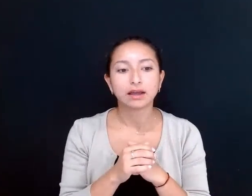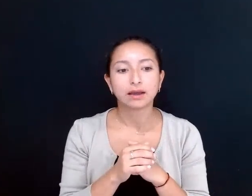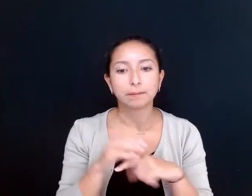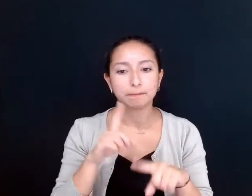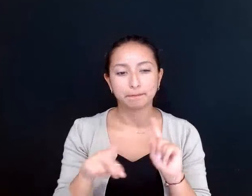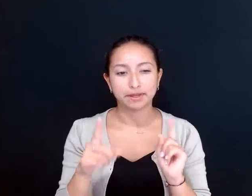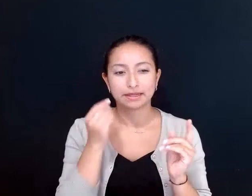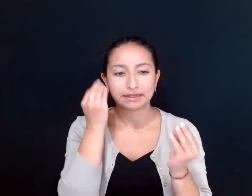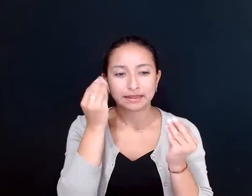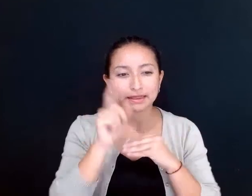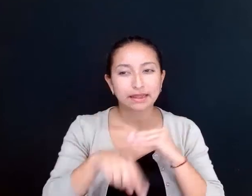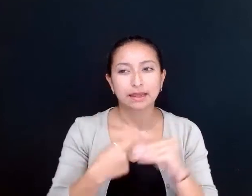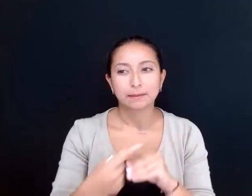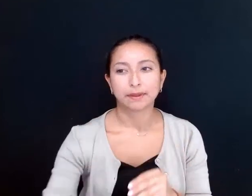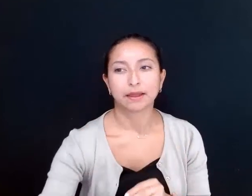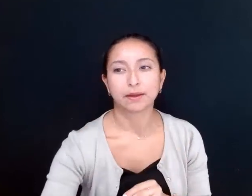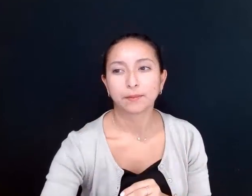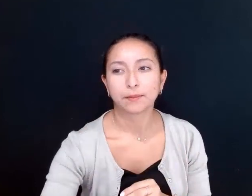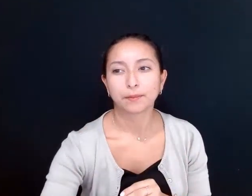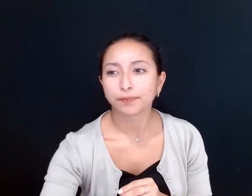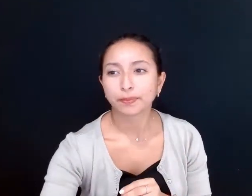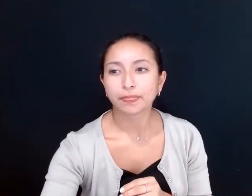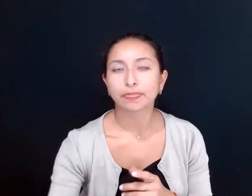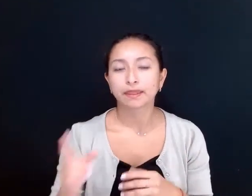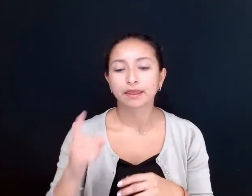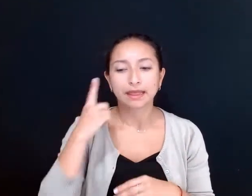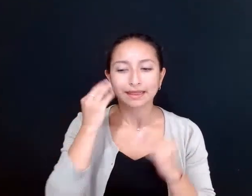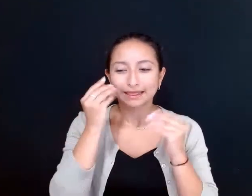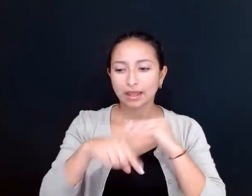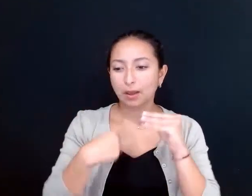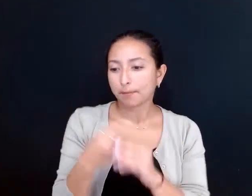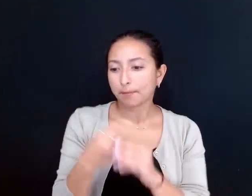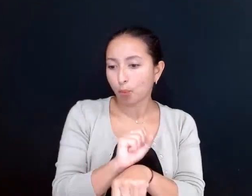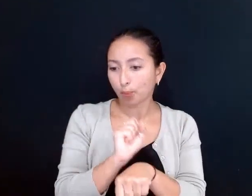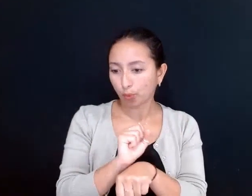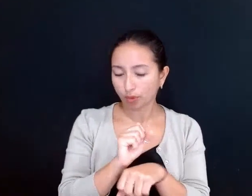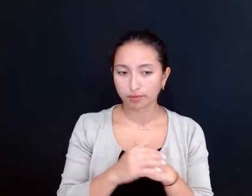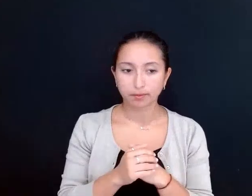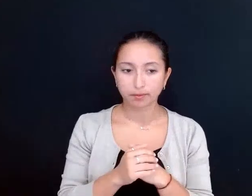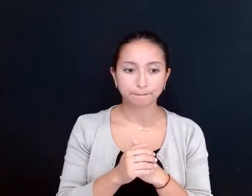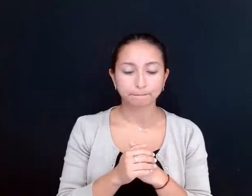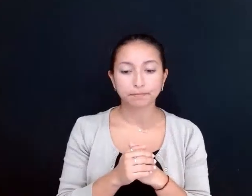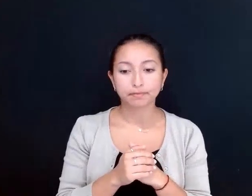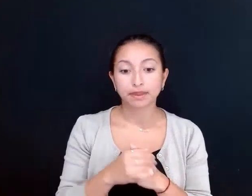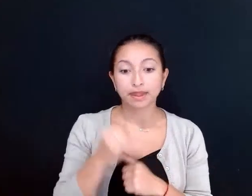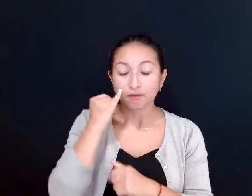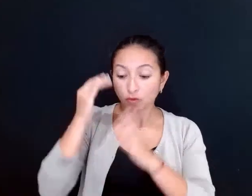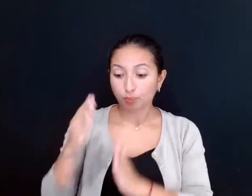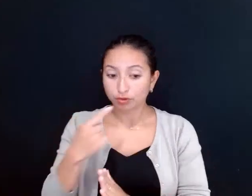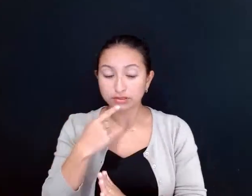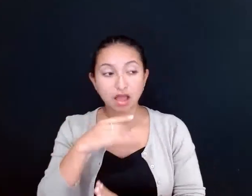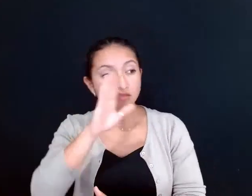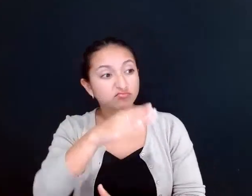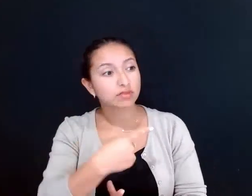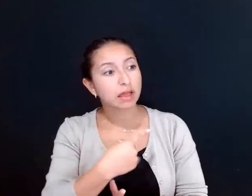about just employment, can you speak to what happens if an individual says, "Hey, I'm going to direct deposit